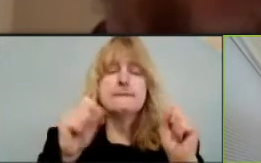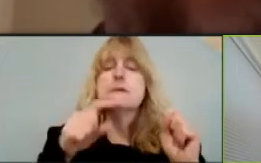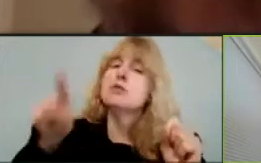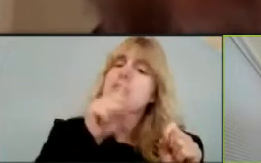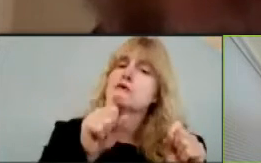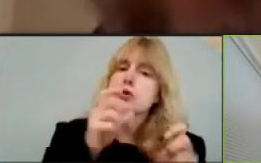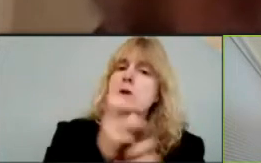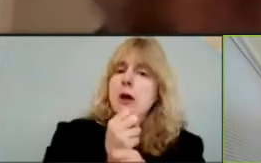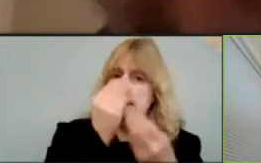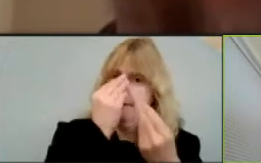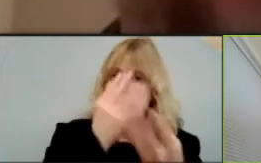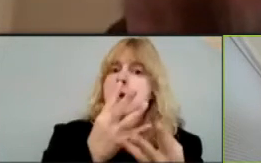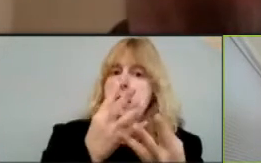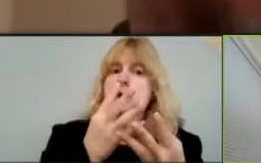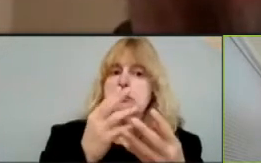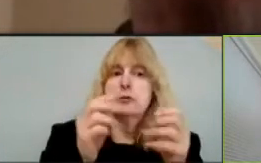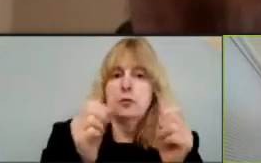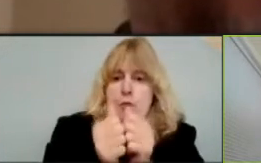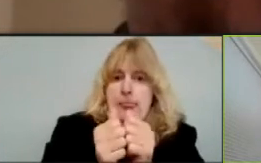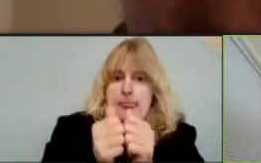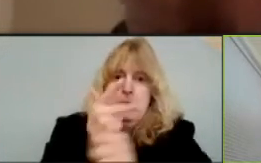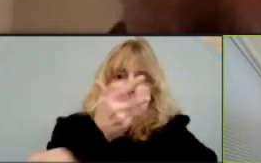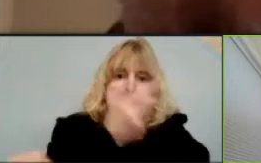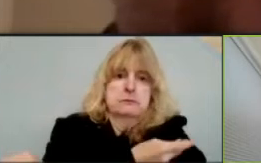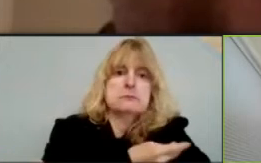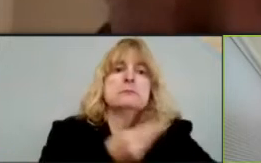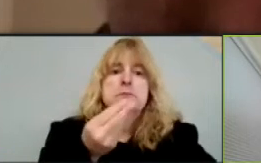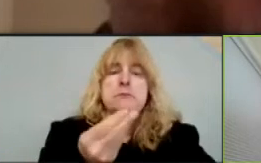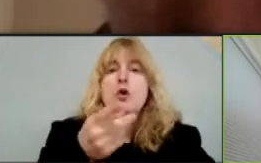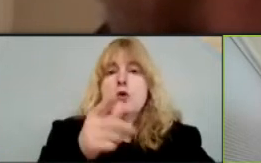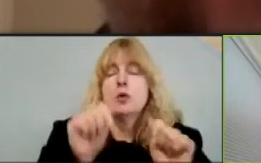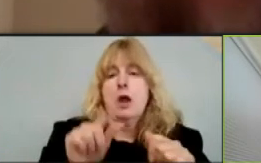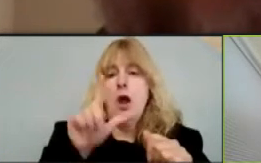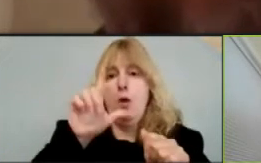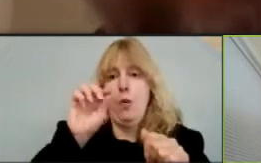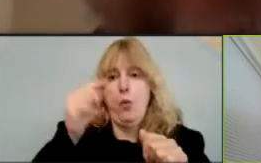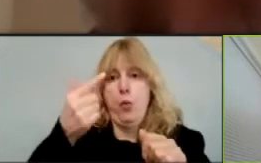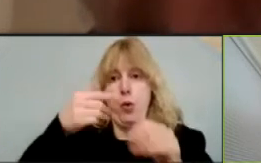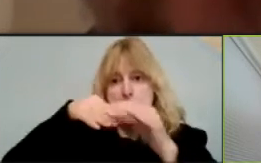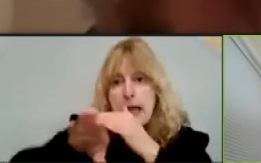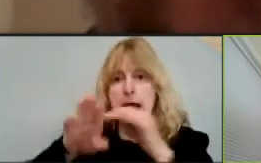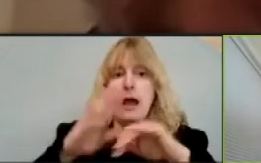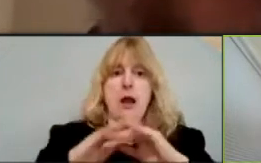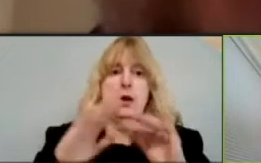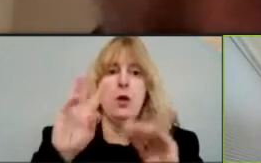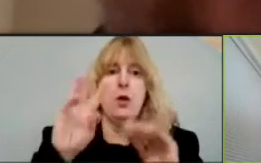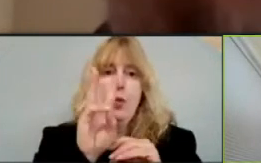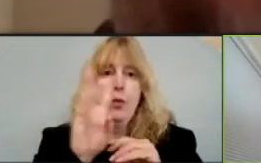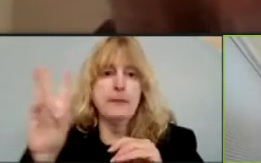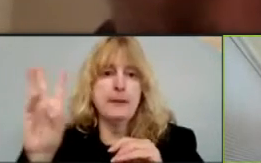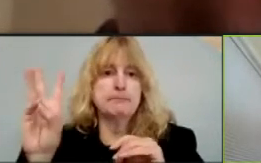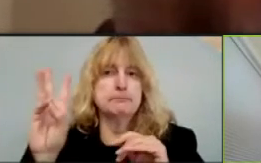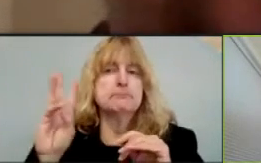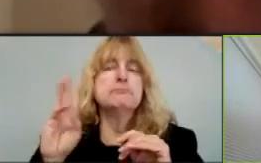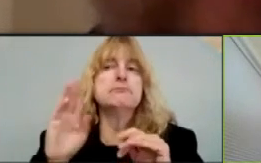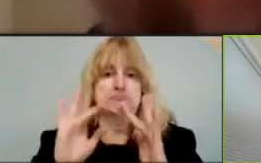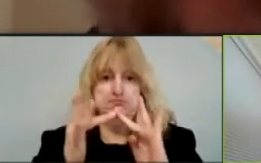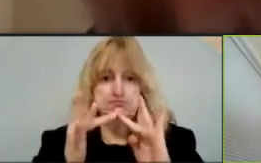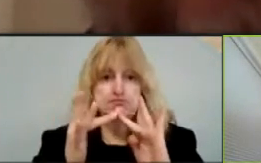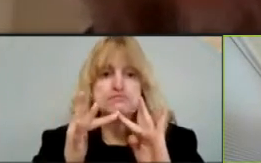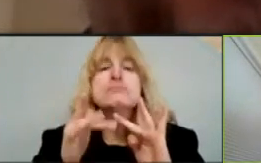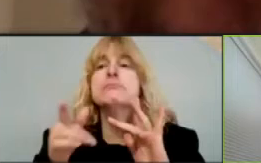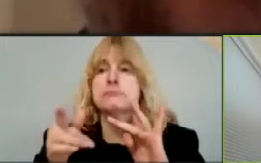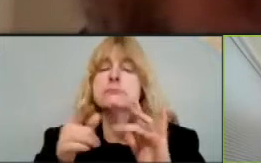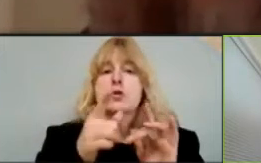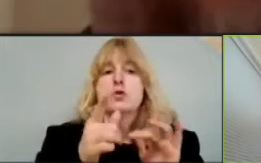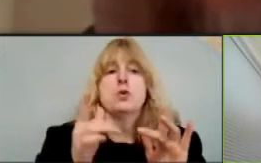when you receive your vaccine. That's a system you can log into on the website, and they will then